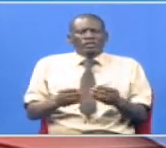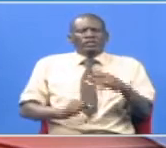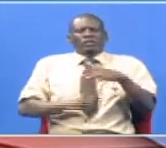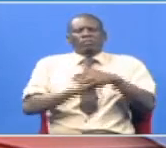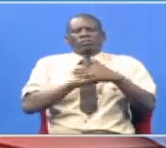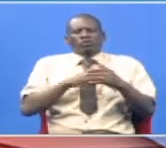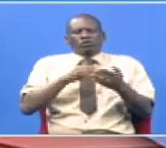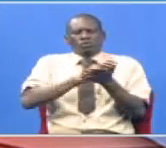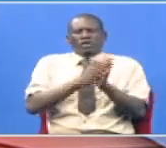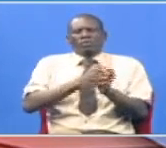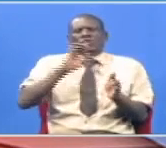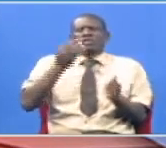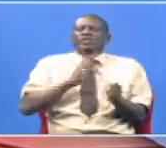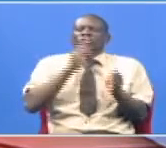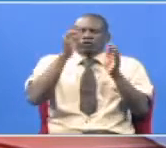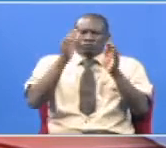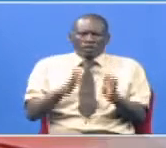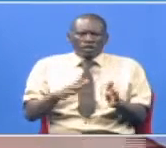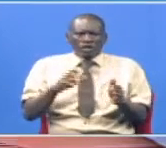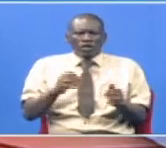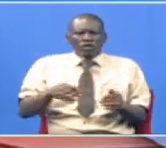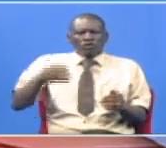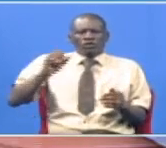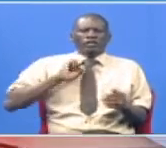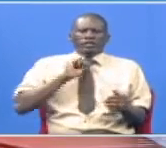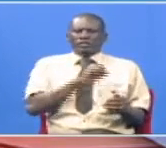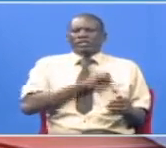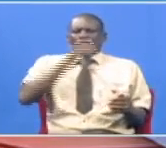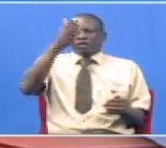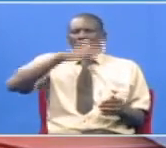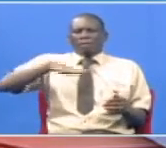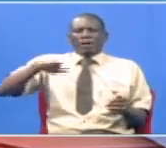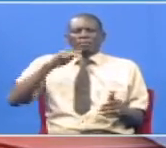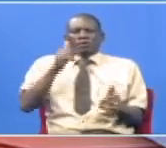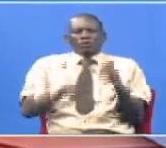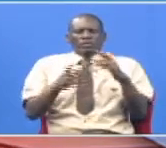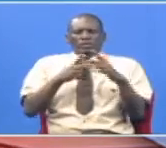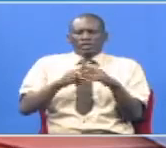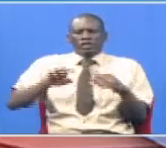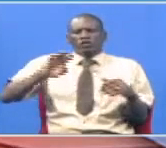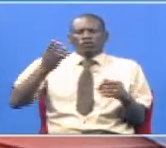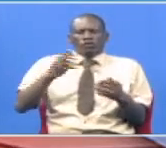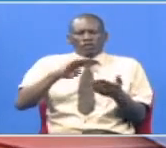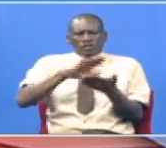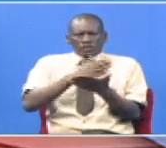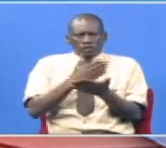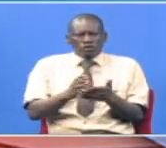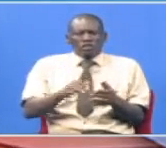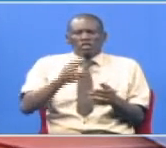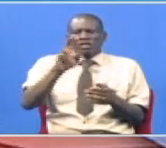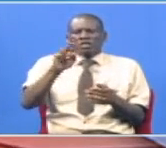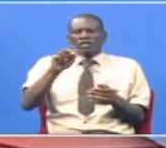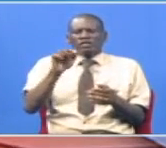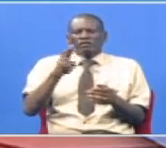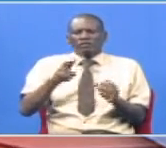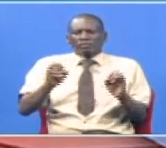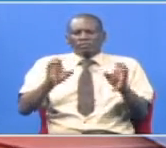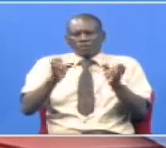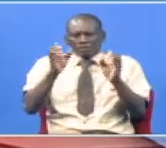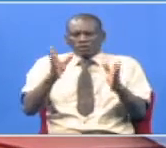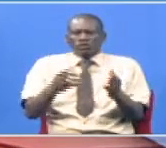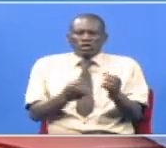to become the third Speaker of the House, which begins its fourth session. And Tivizilele Mohammed tells us more about the man,